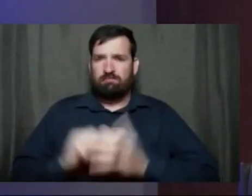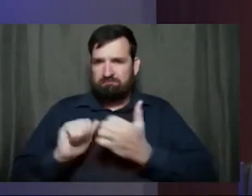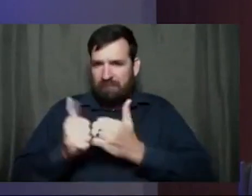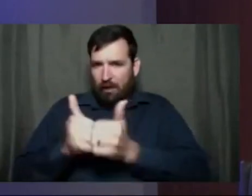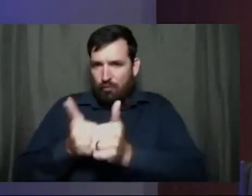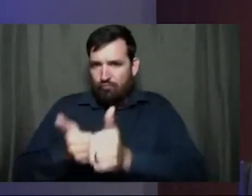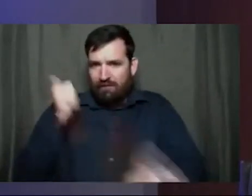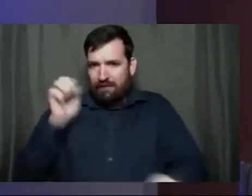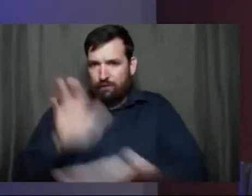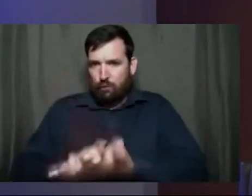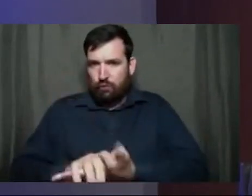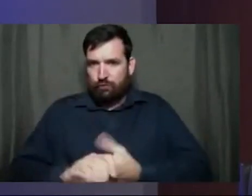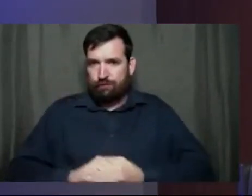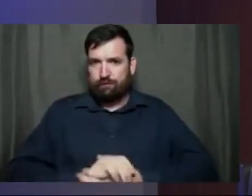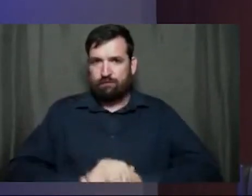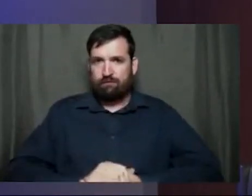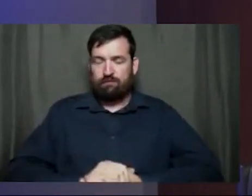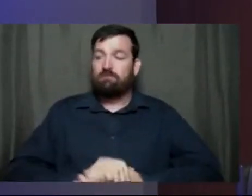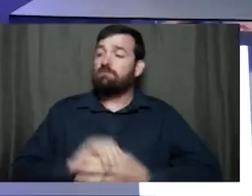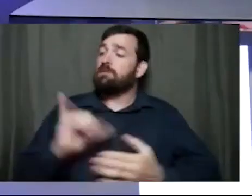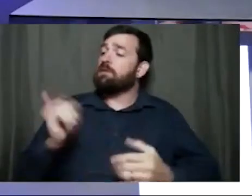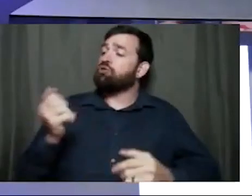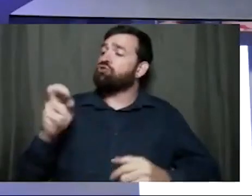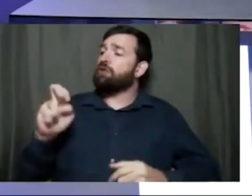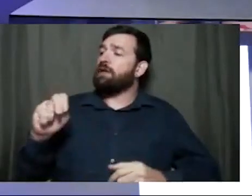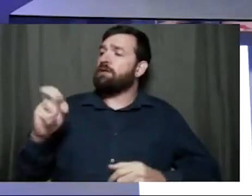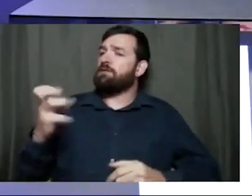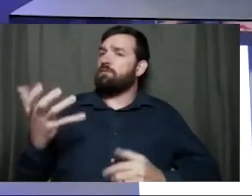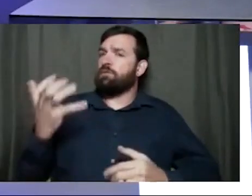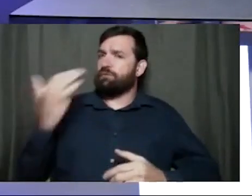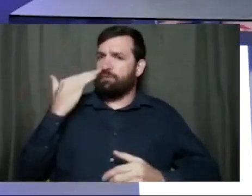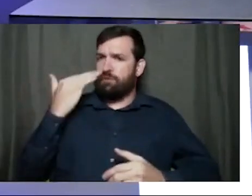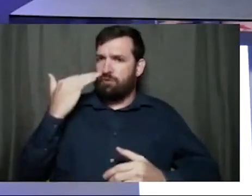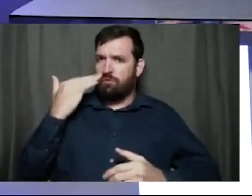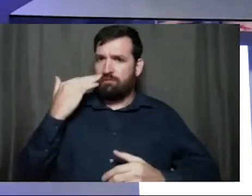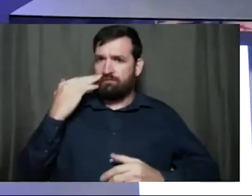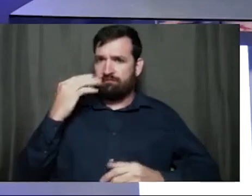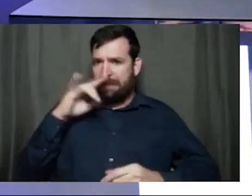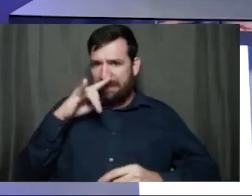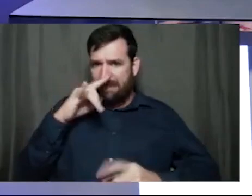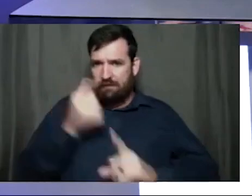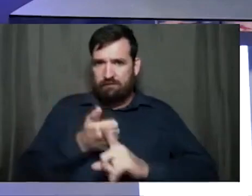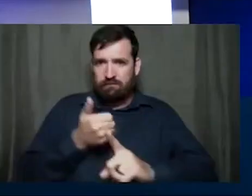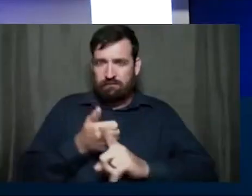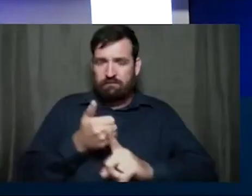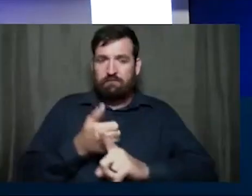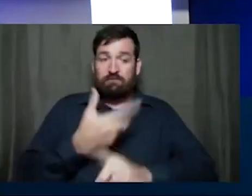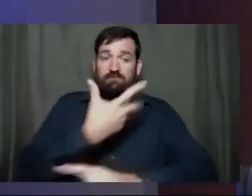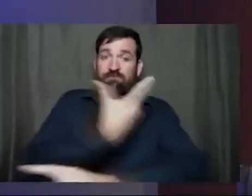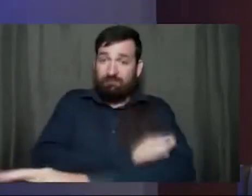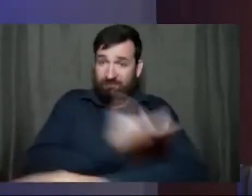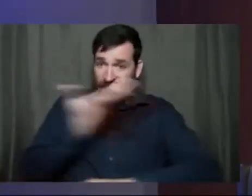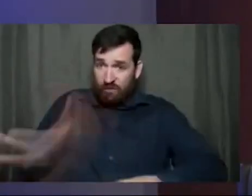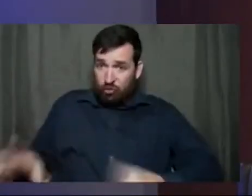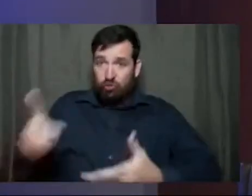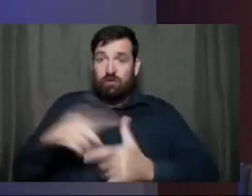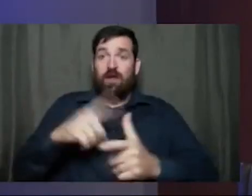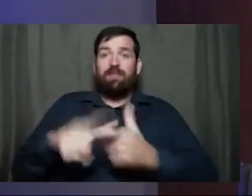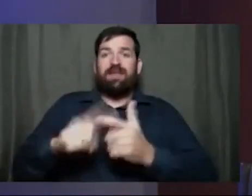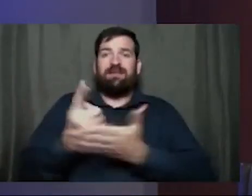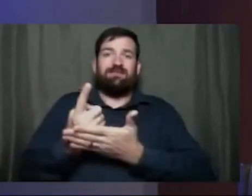building. Jane wants to know, what's the level of protection for a kid a week after Dr. Hawkins said their second vaccine? So they're